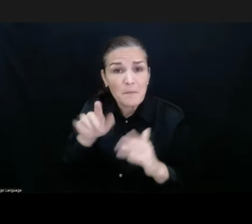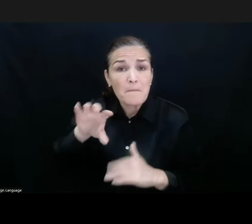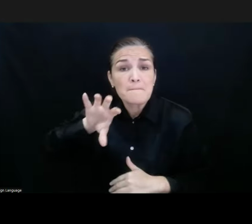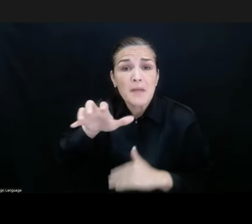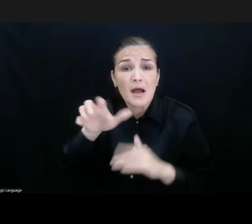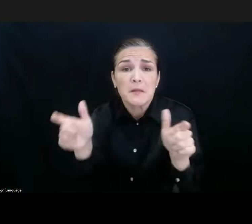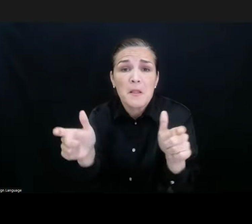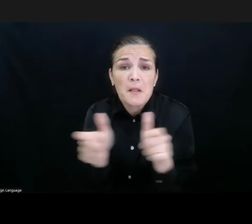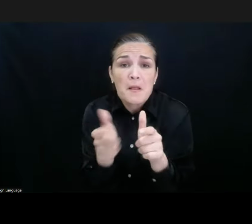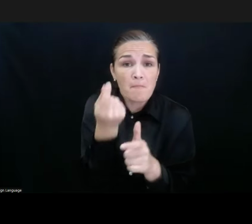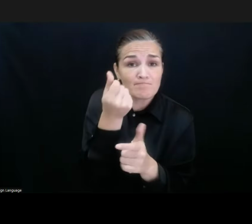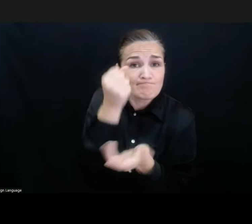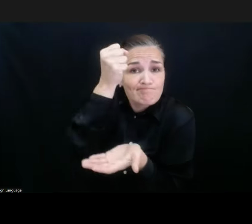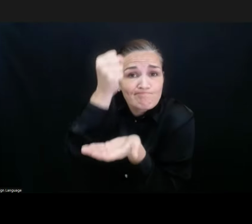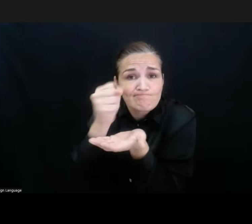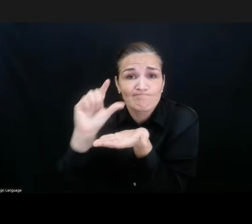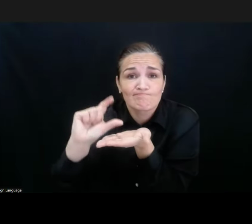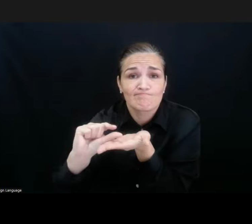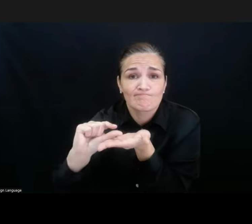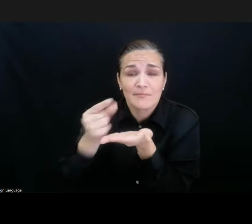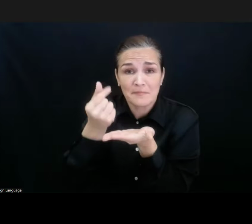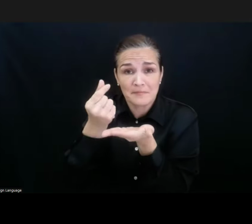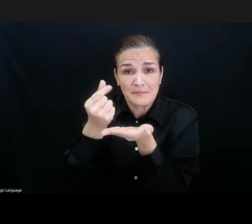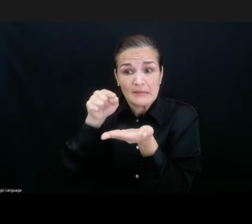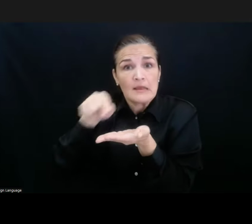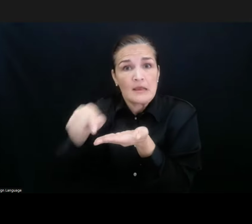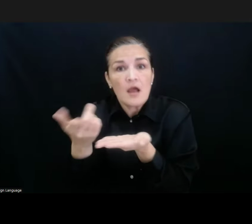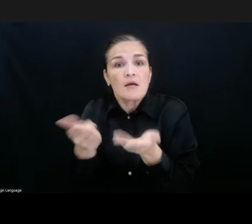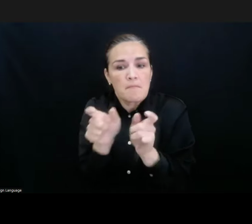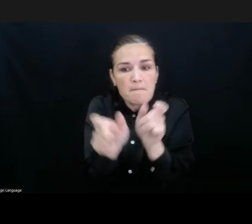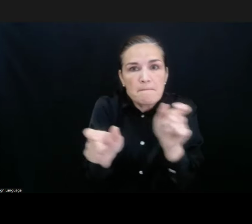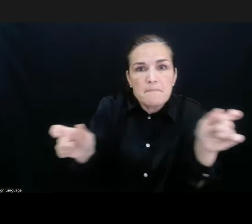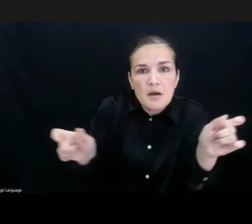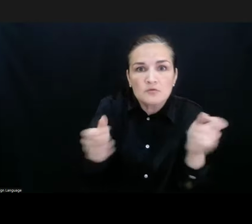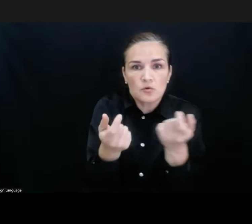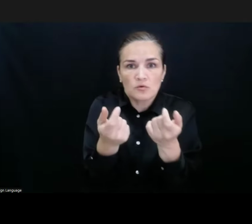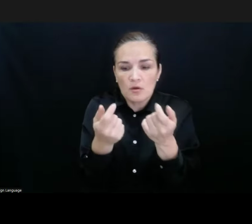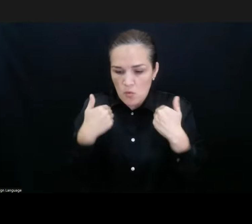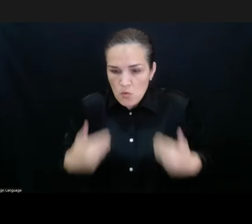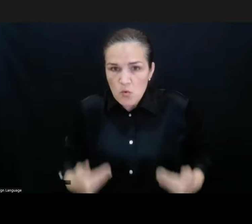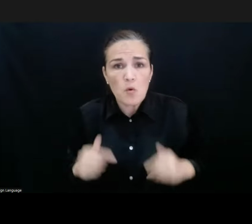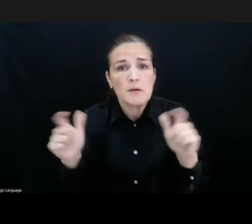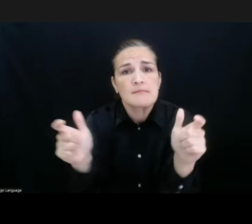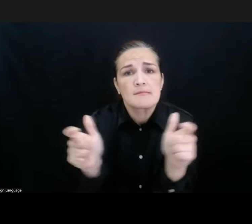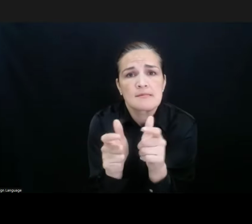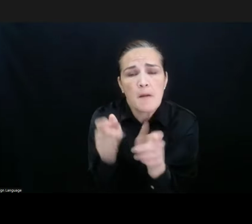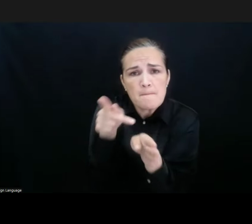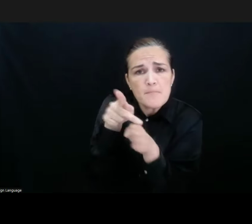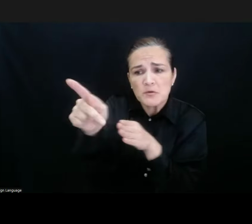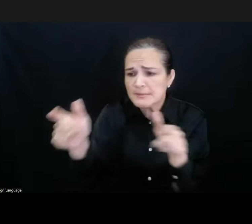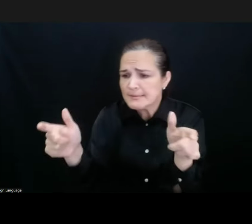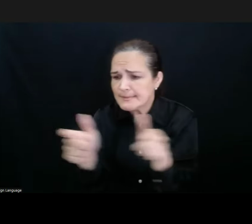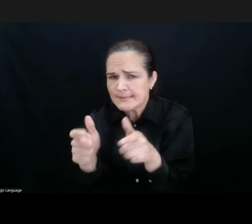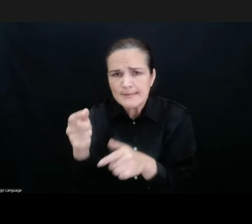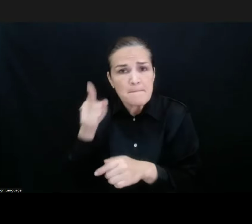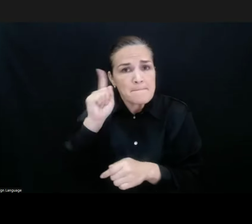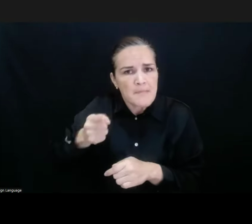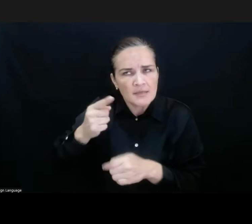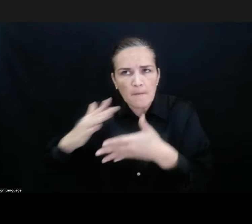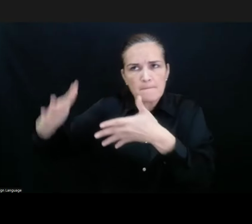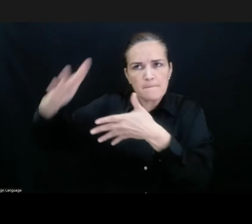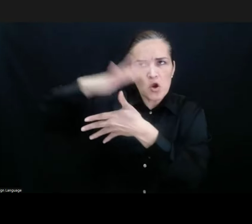resources, it is really very important to have a list of your priorities carefully crafted. So basically, to sum up,